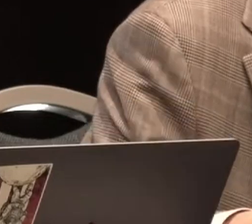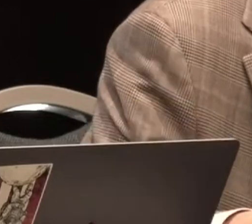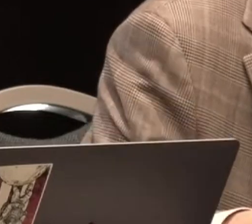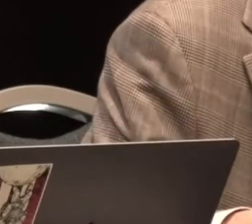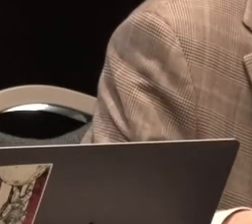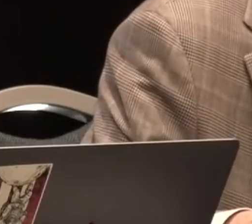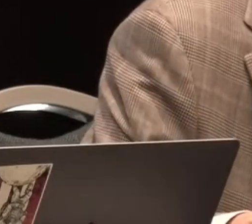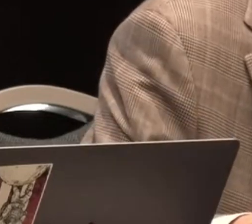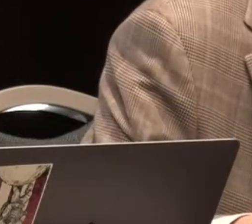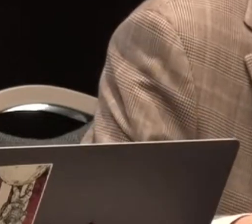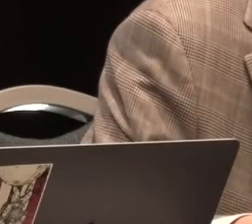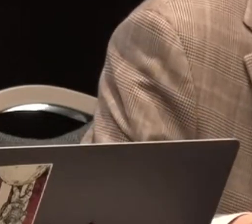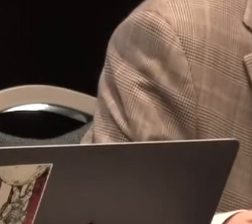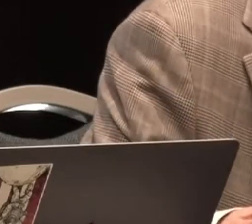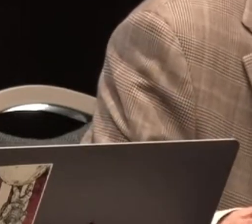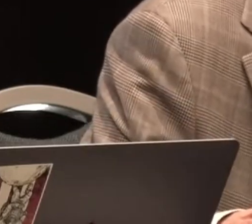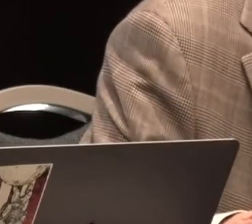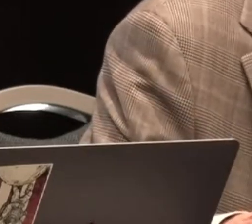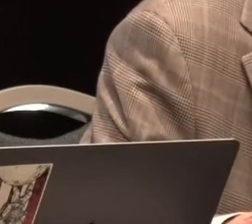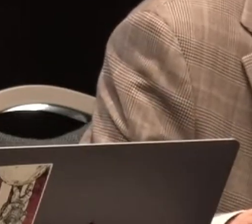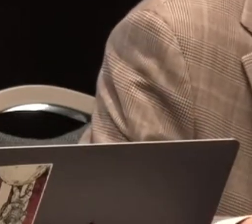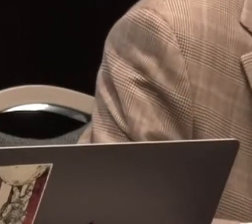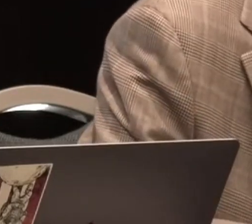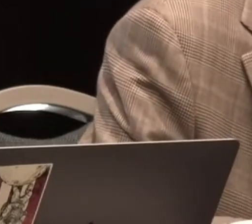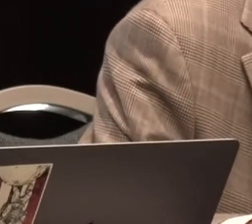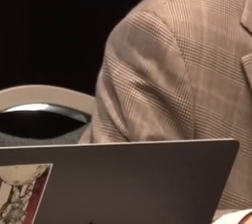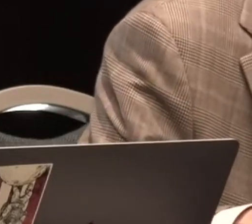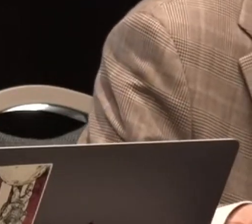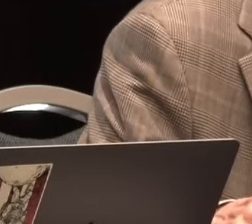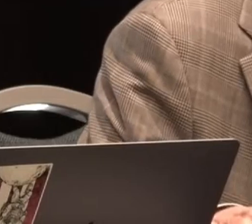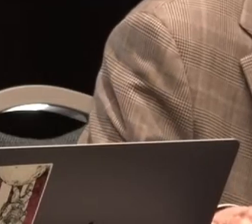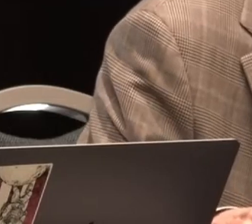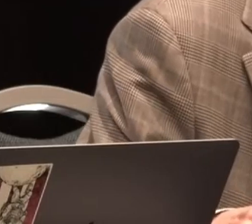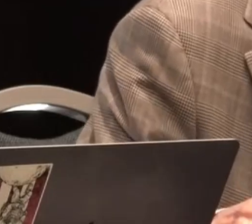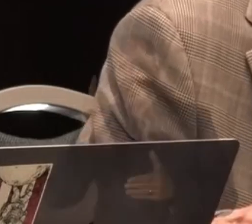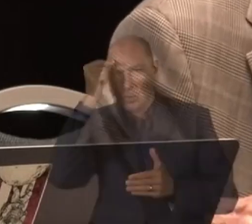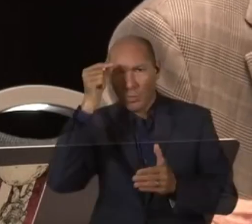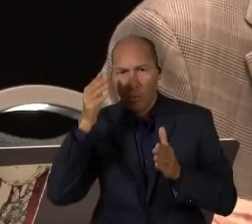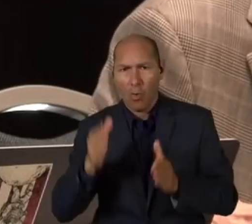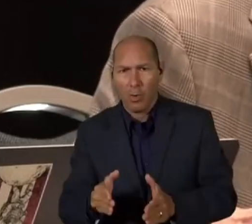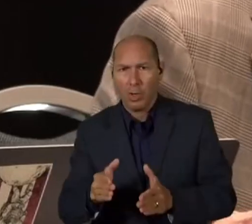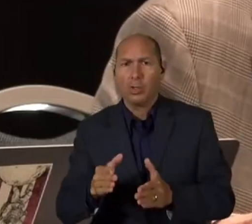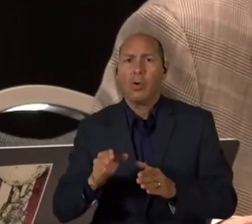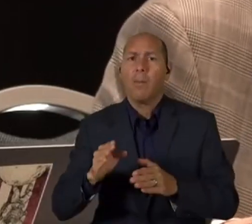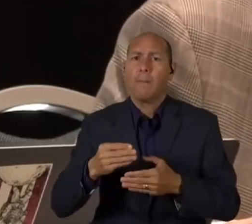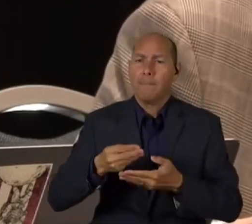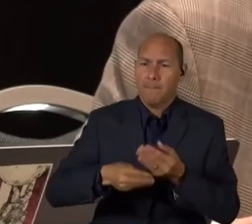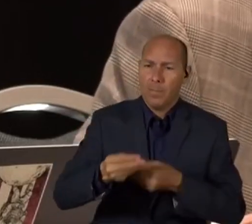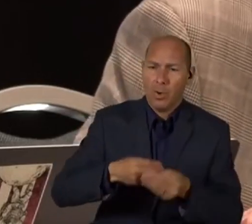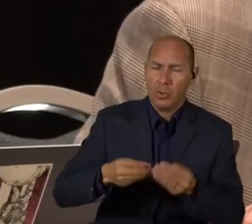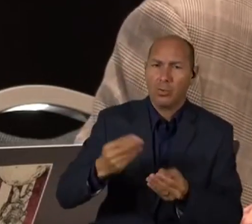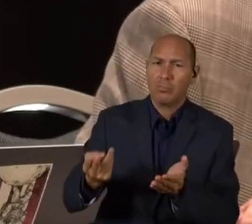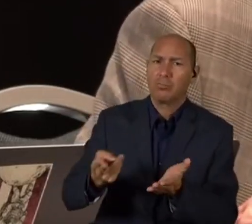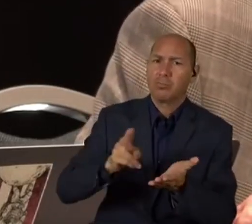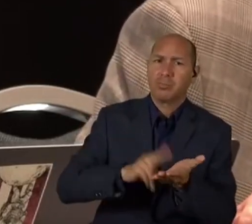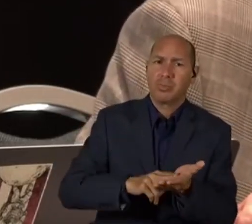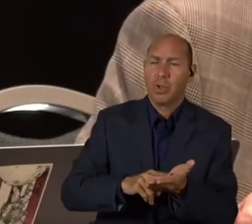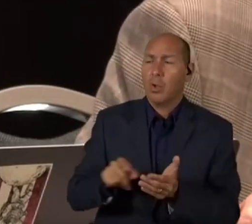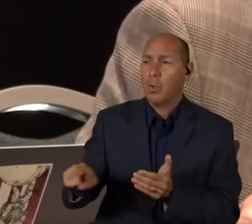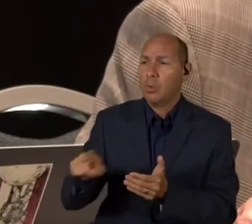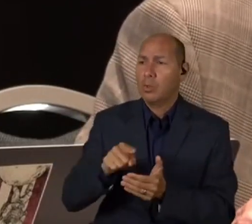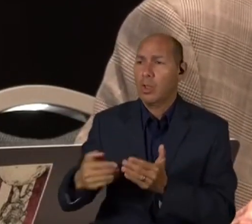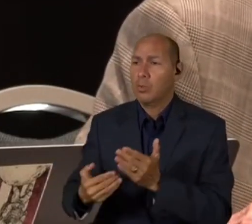Oversight Board worked with the Legislative Assembly on a budget that the governor could sign and you, the members of the Oversight Board,